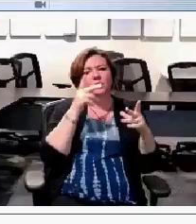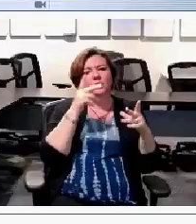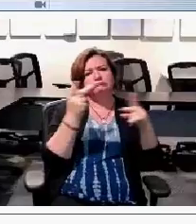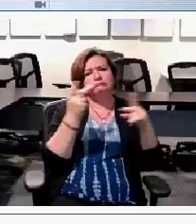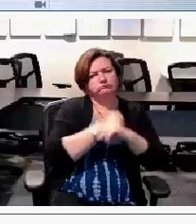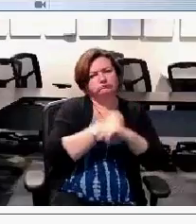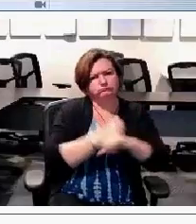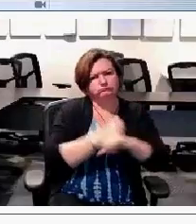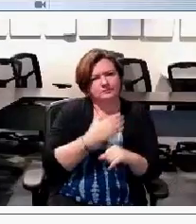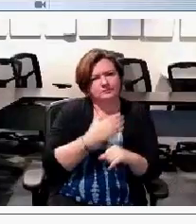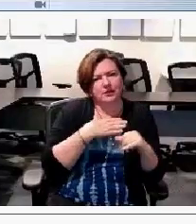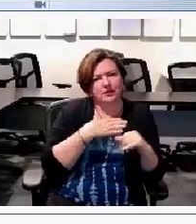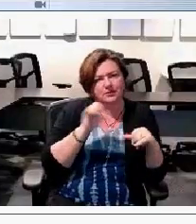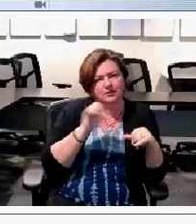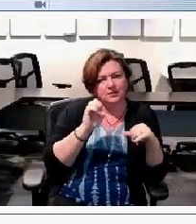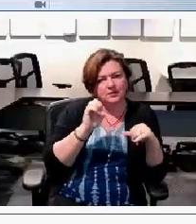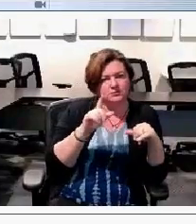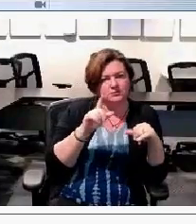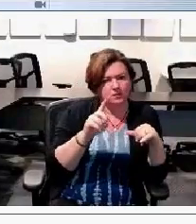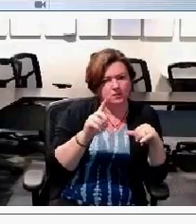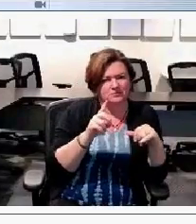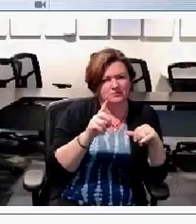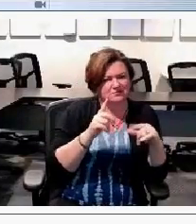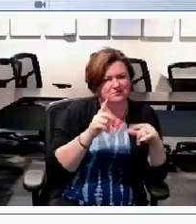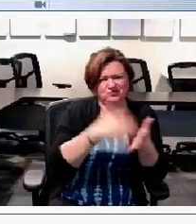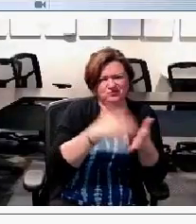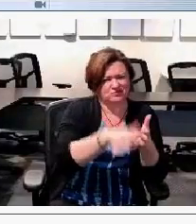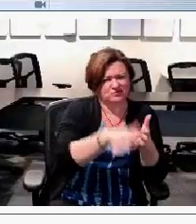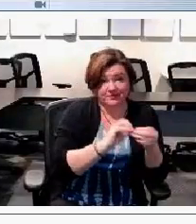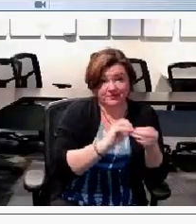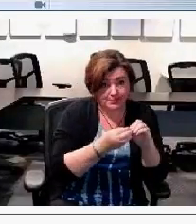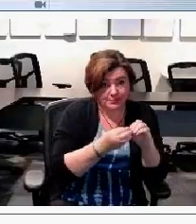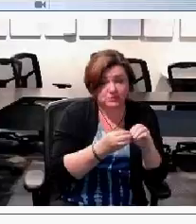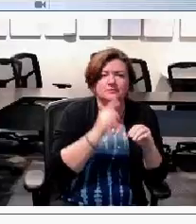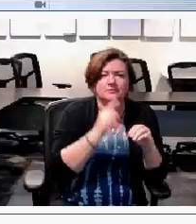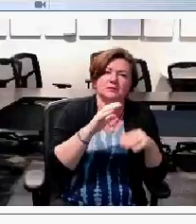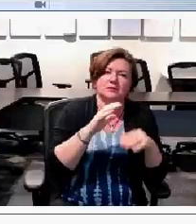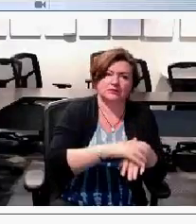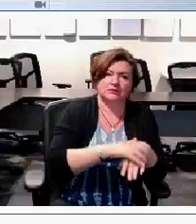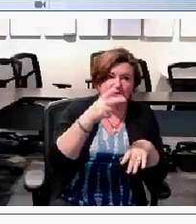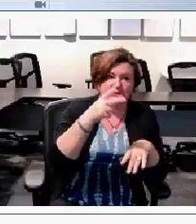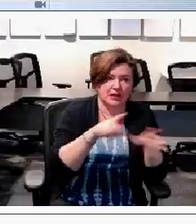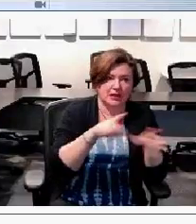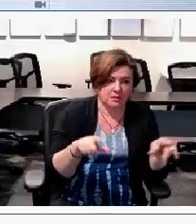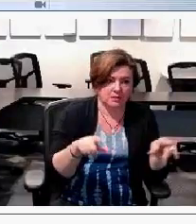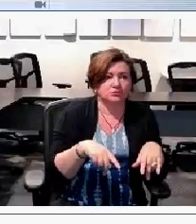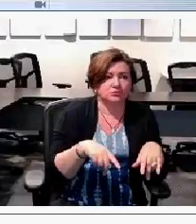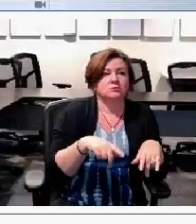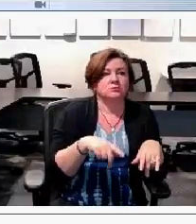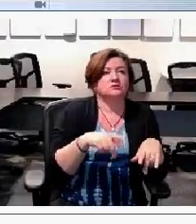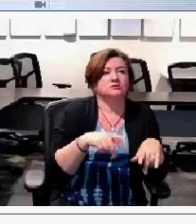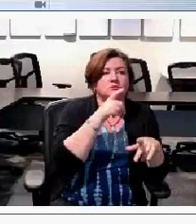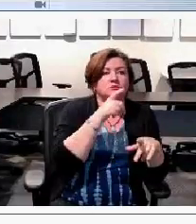our caseload. These are very gross numbers, but I was looking at the children enrolled in